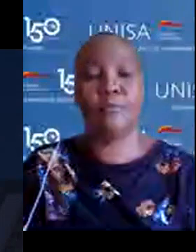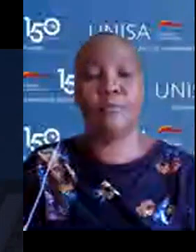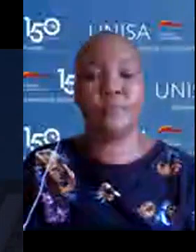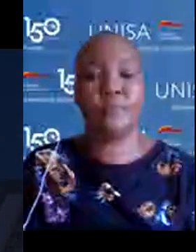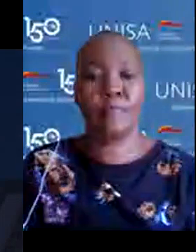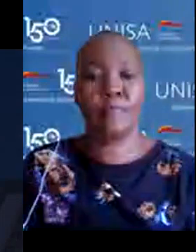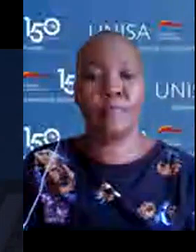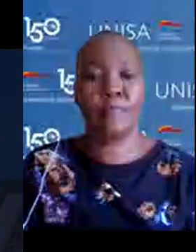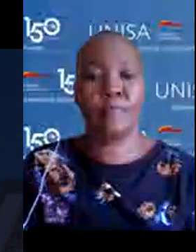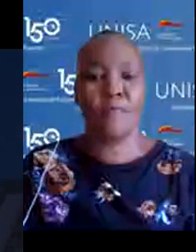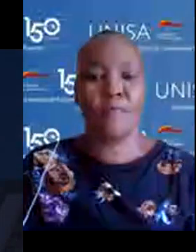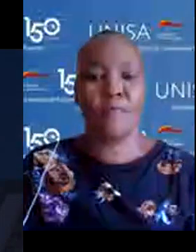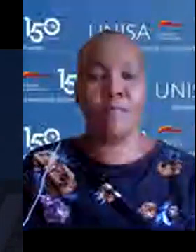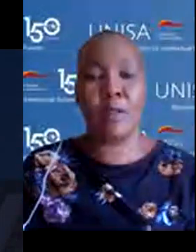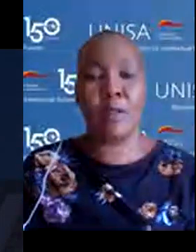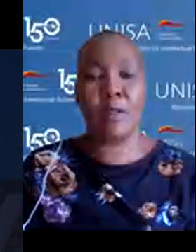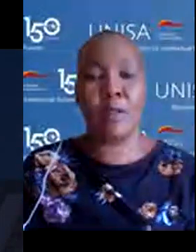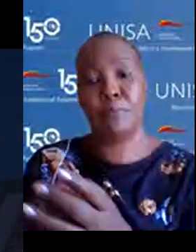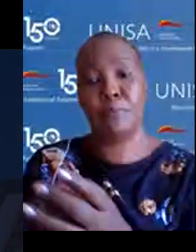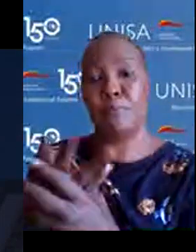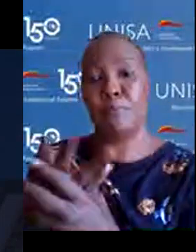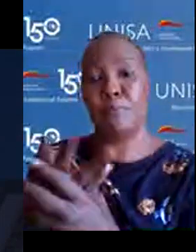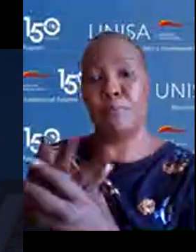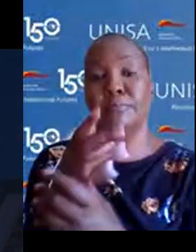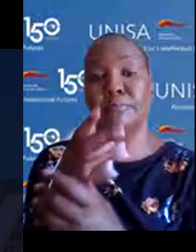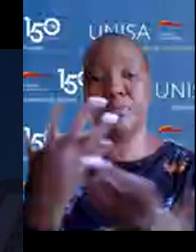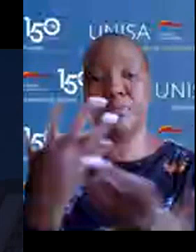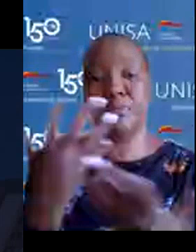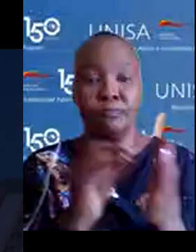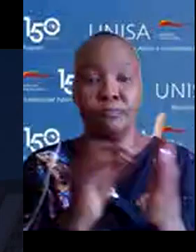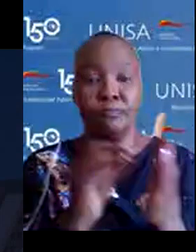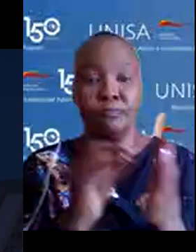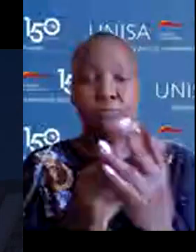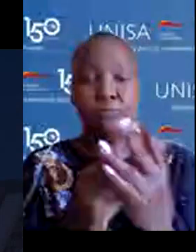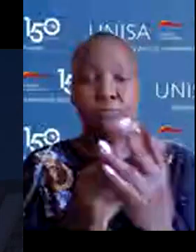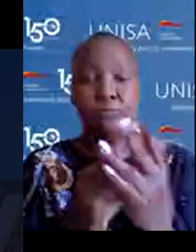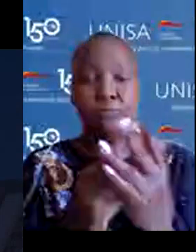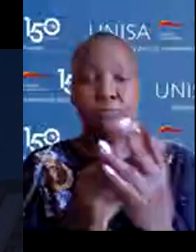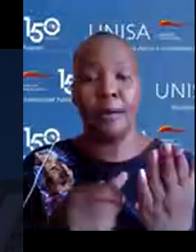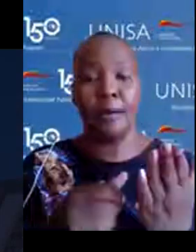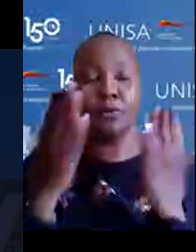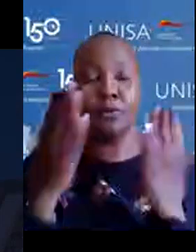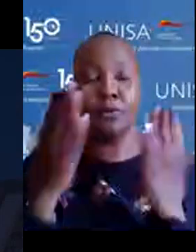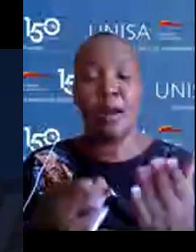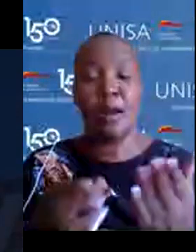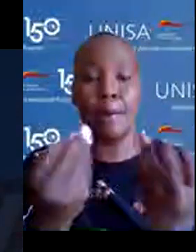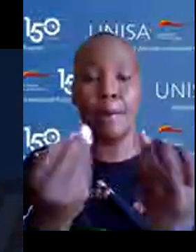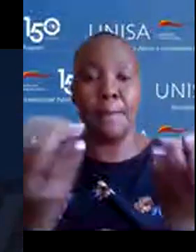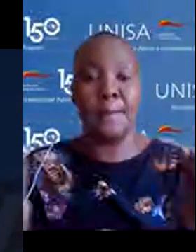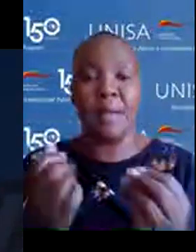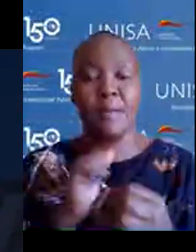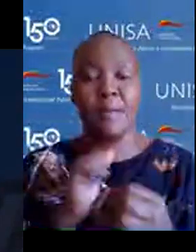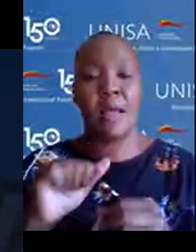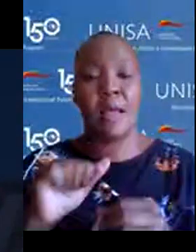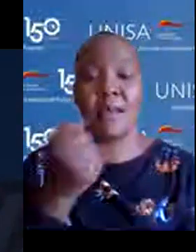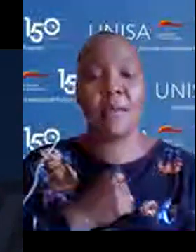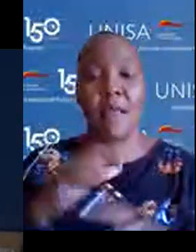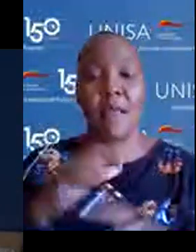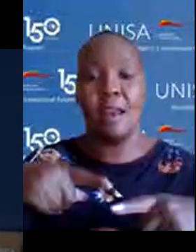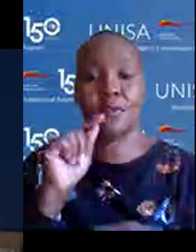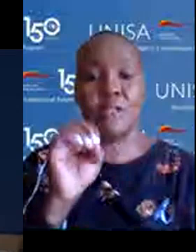up where you then have to put in your student number and your at mylife.unisa.ac.za. So just your MyLife